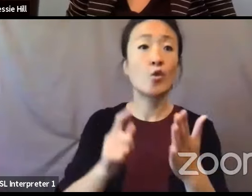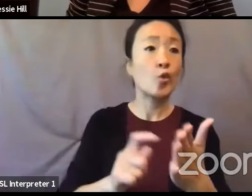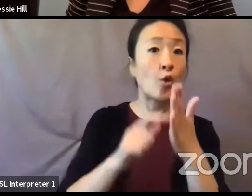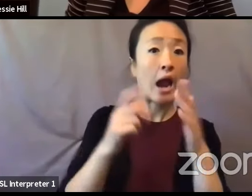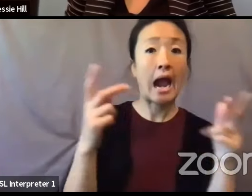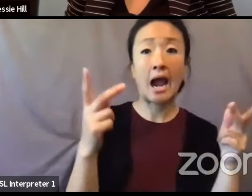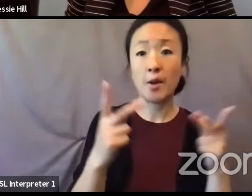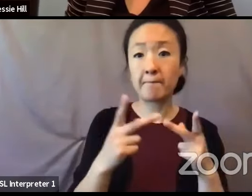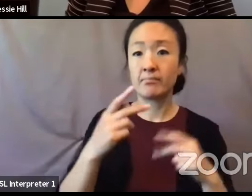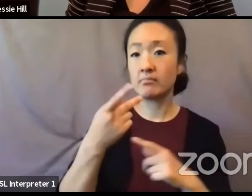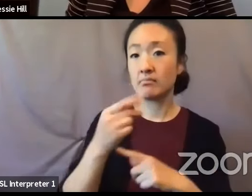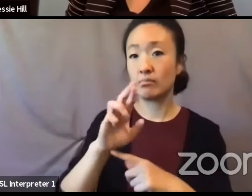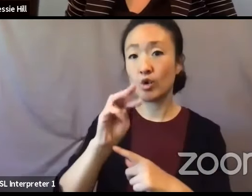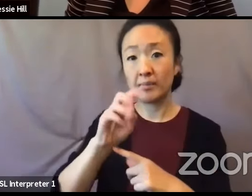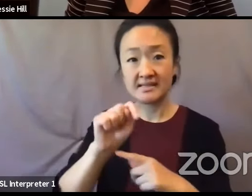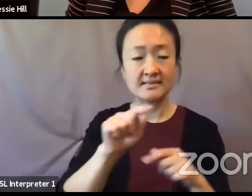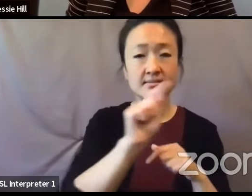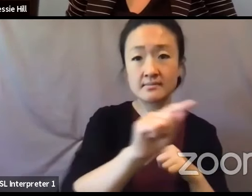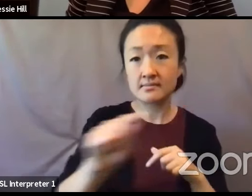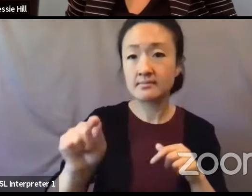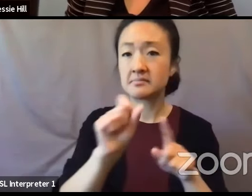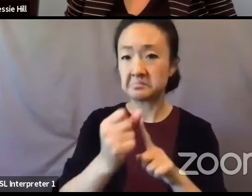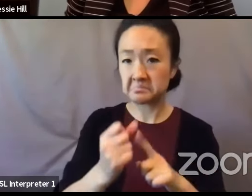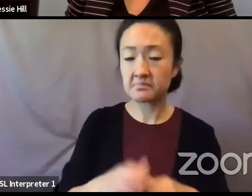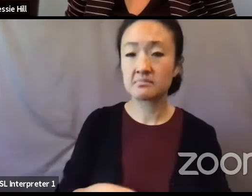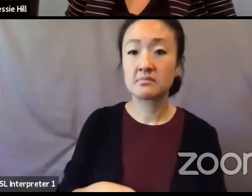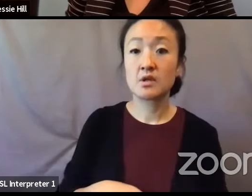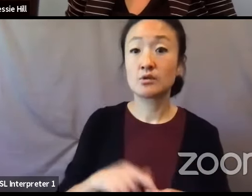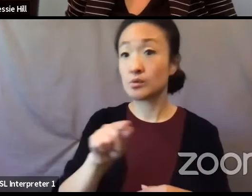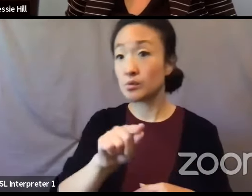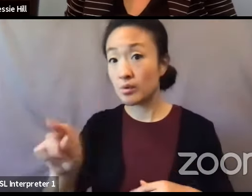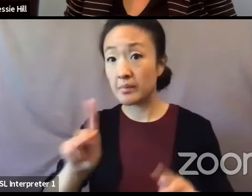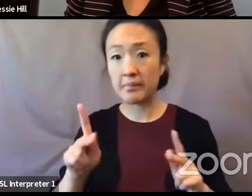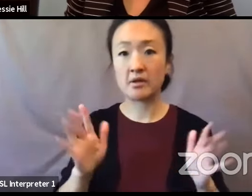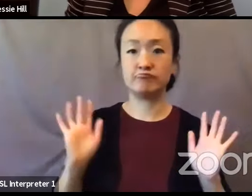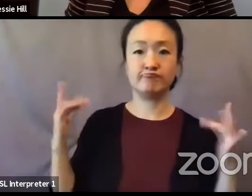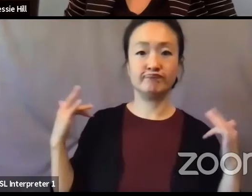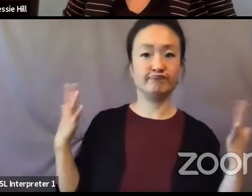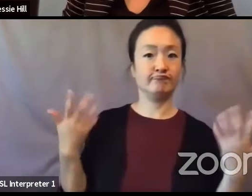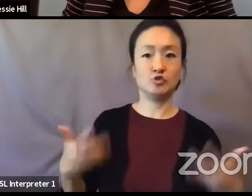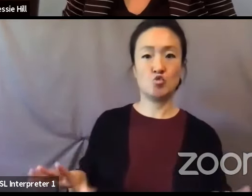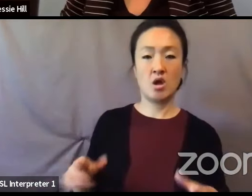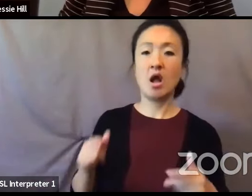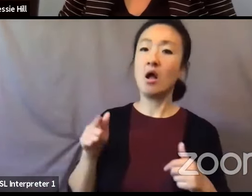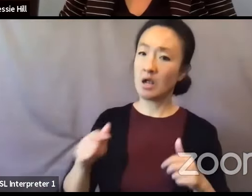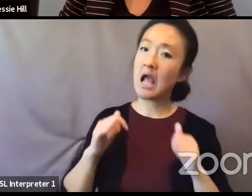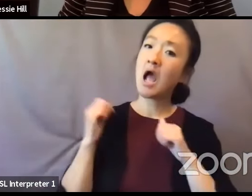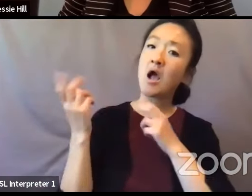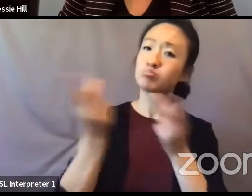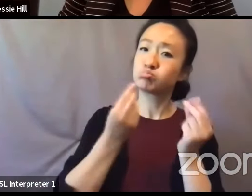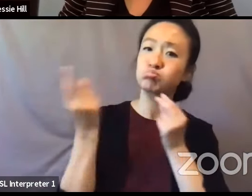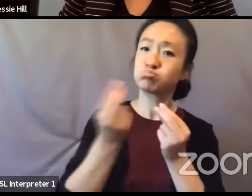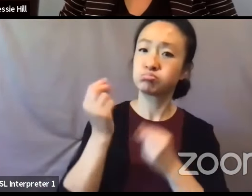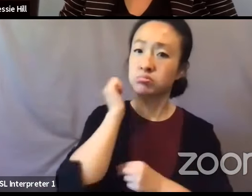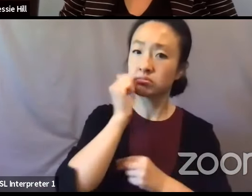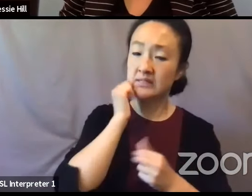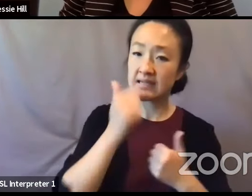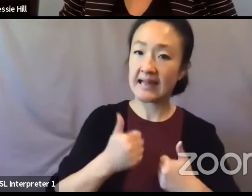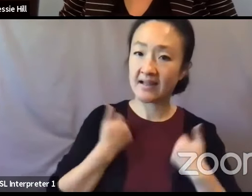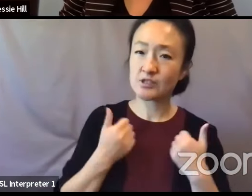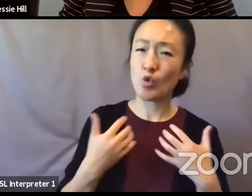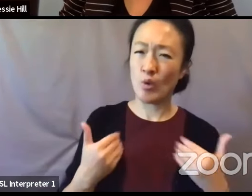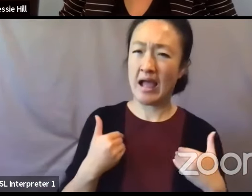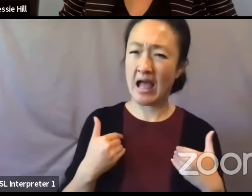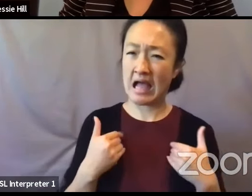situations, allow those that don't want to be involved in the protest to go about their daily lives. And I think there's a tension there